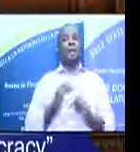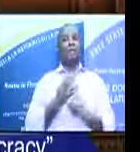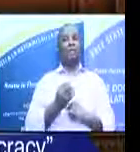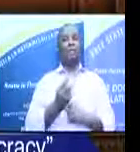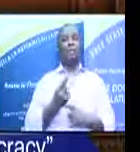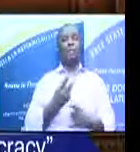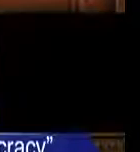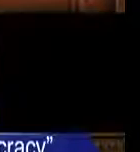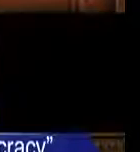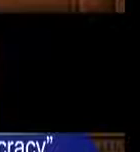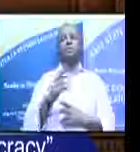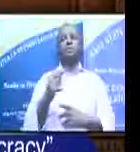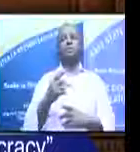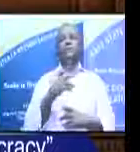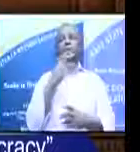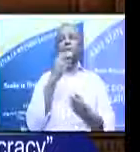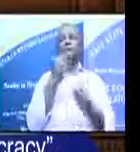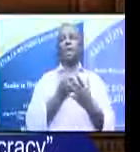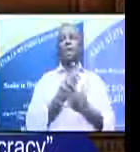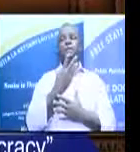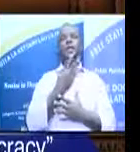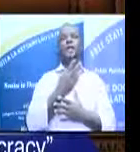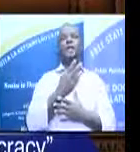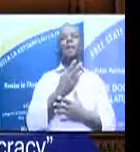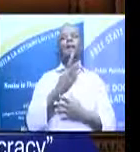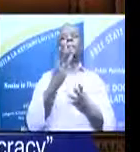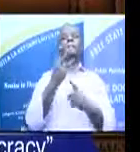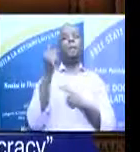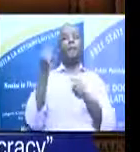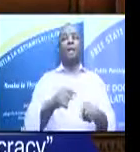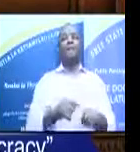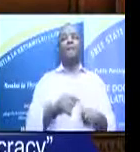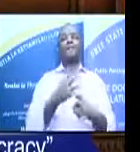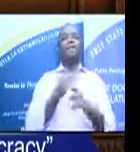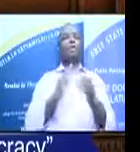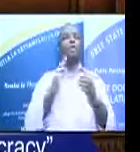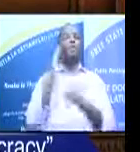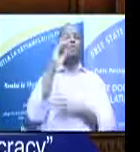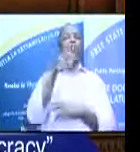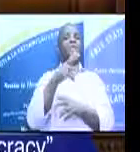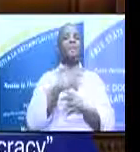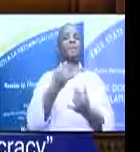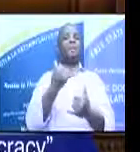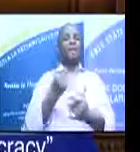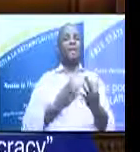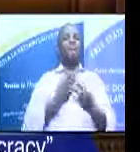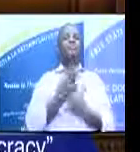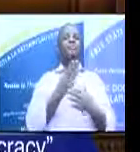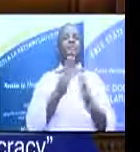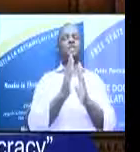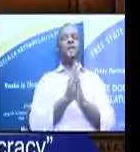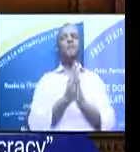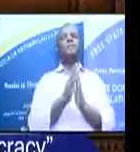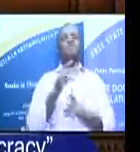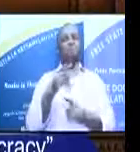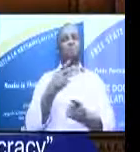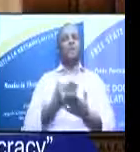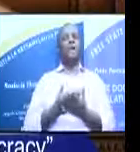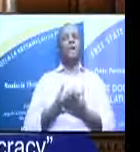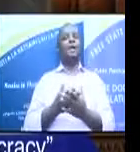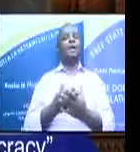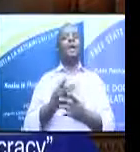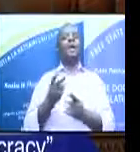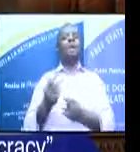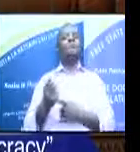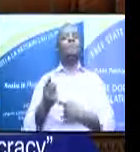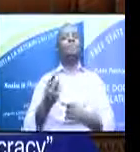of what the MEC spoke about. You remember those people who came here from overseas through a church? That could have been accounted for any other